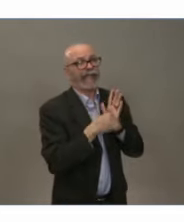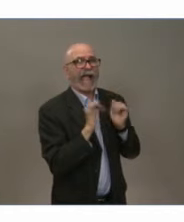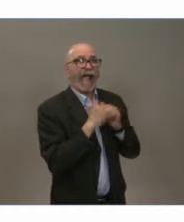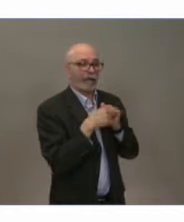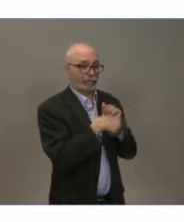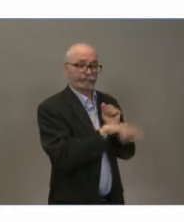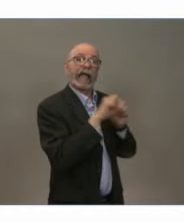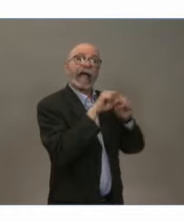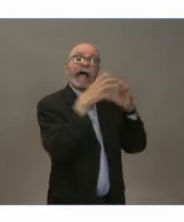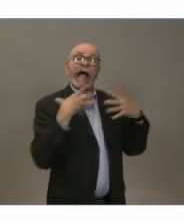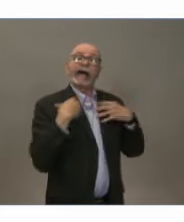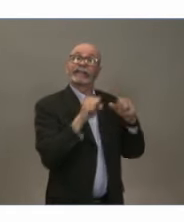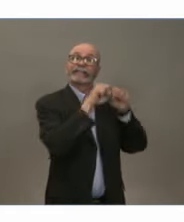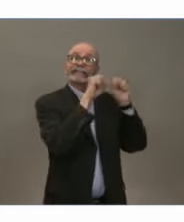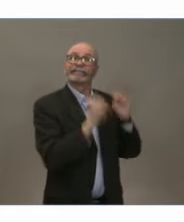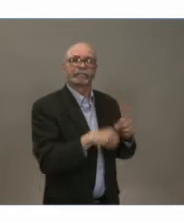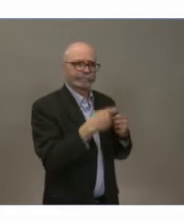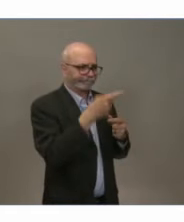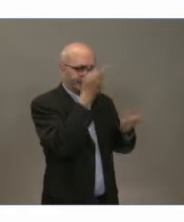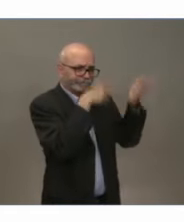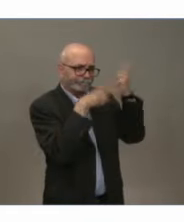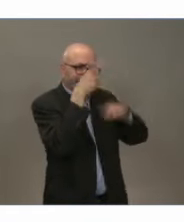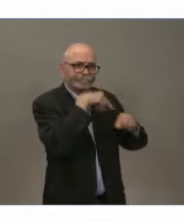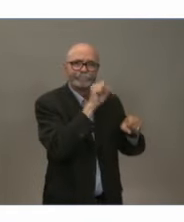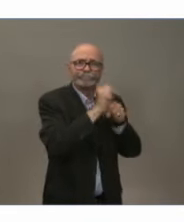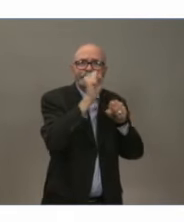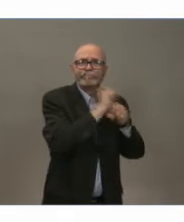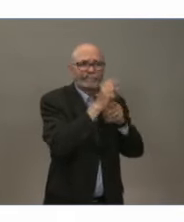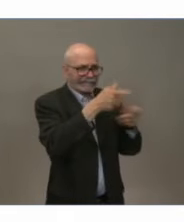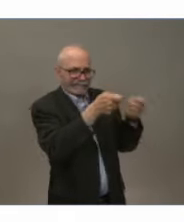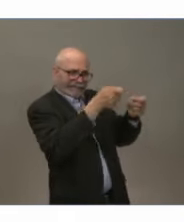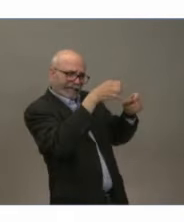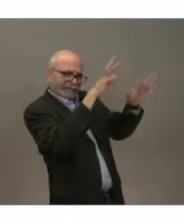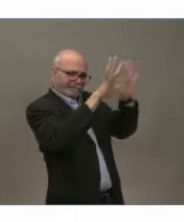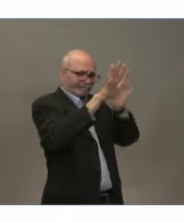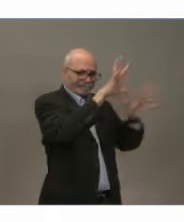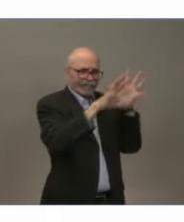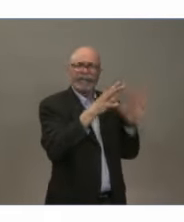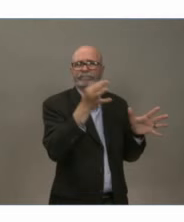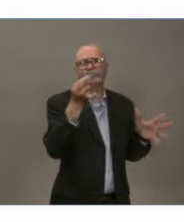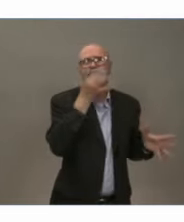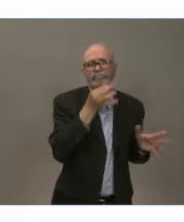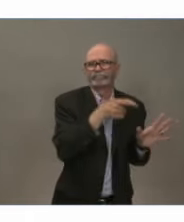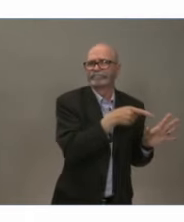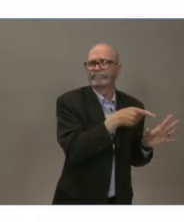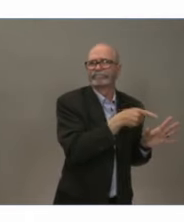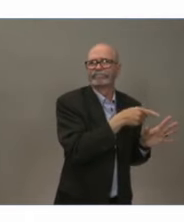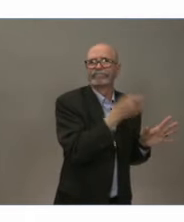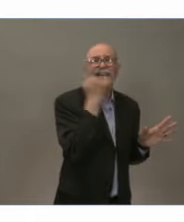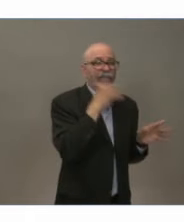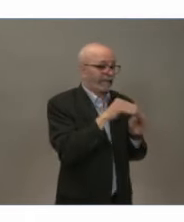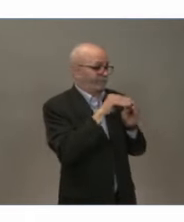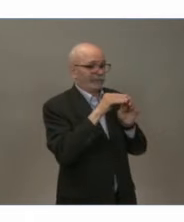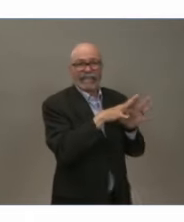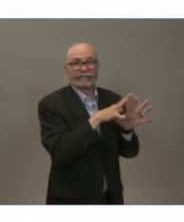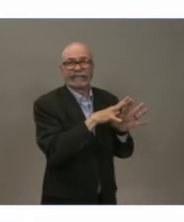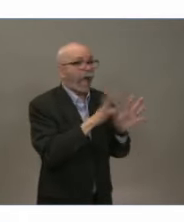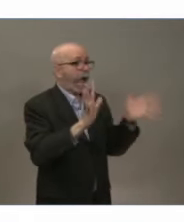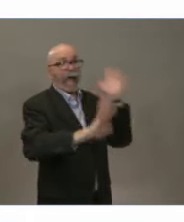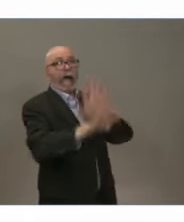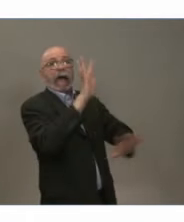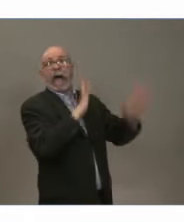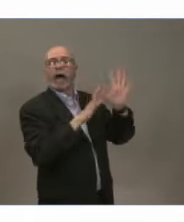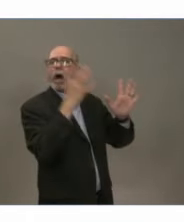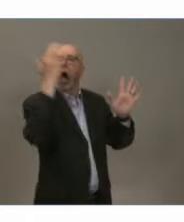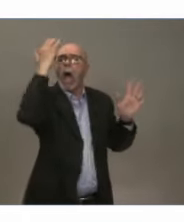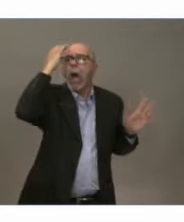to wrap its arms around individual long-term care facilities. Every time we have an outbreak, there's no doubt it creates staffing